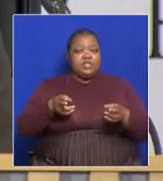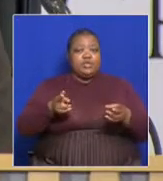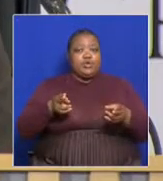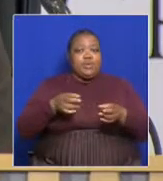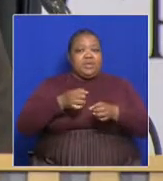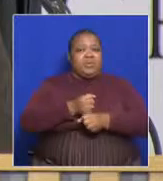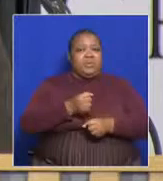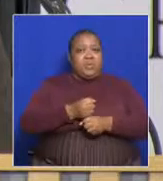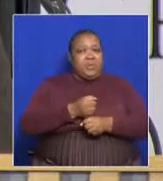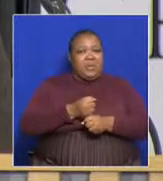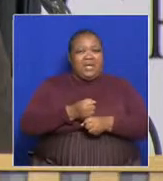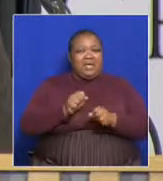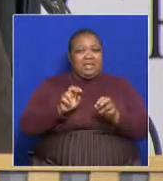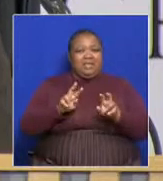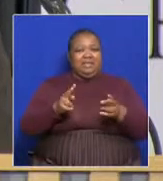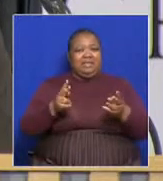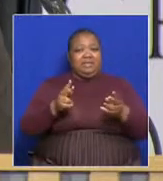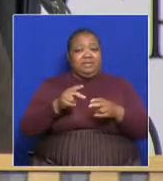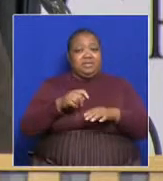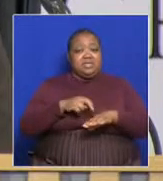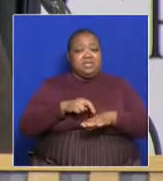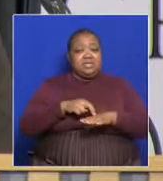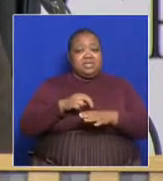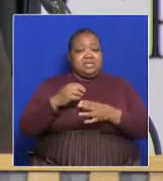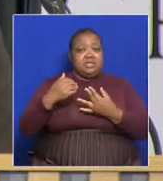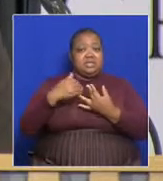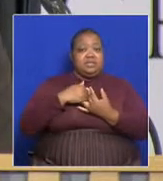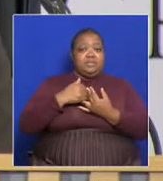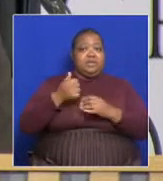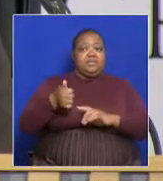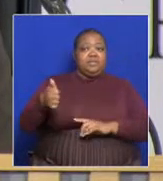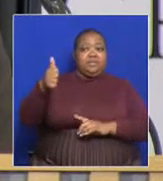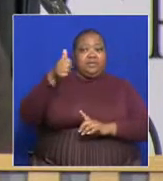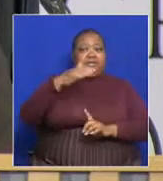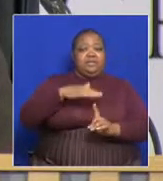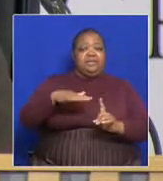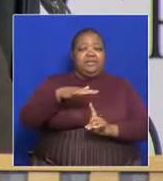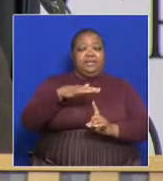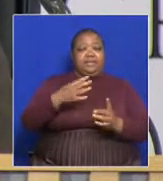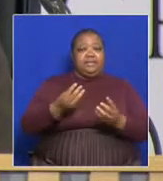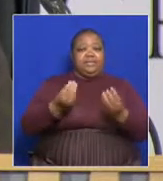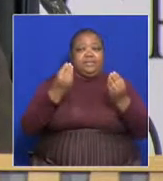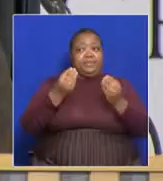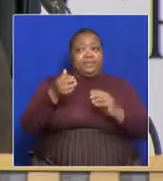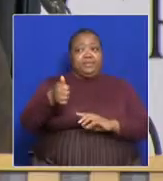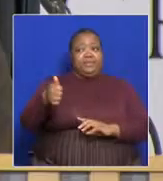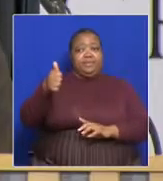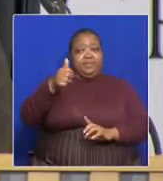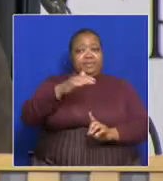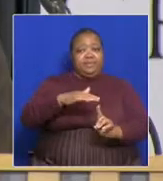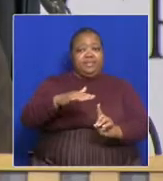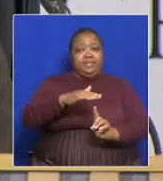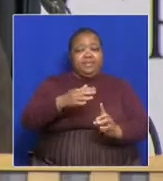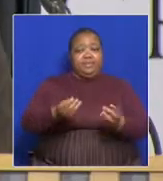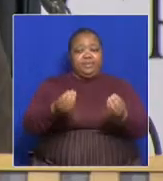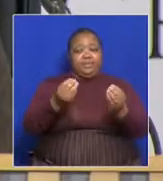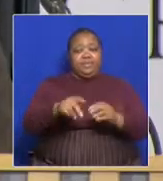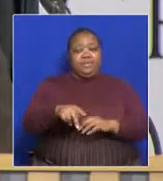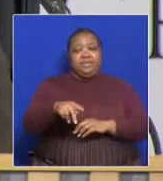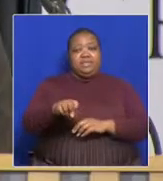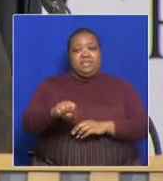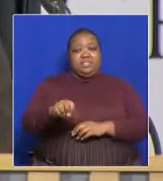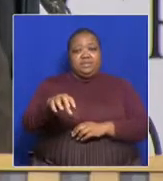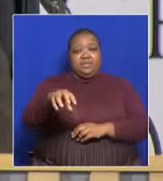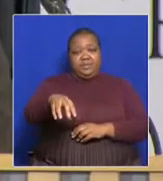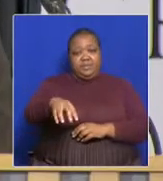needed intervention from my brigadier to find a spot. The brigadier is the one who found a place in Port Shepstone. My area